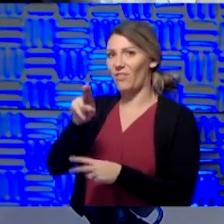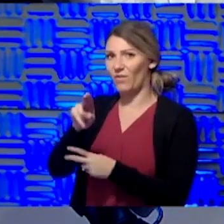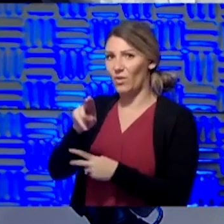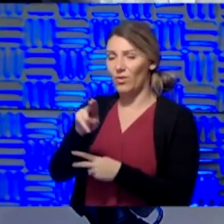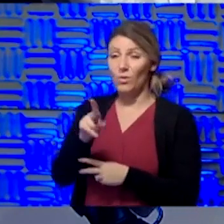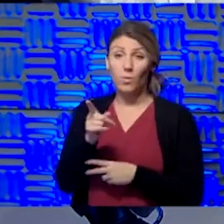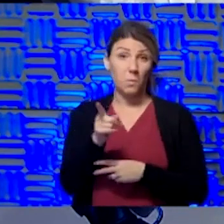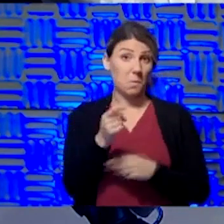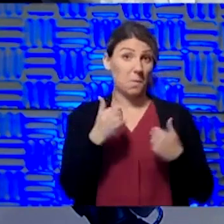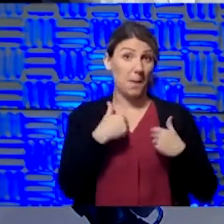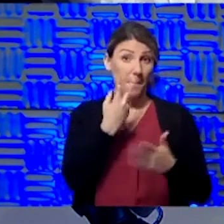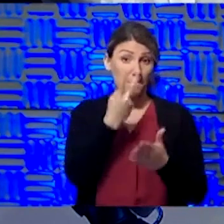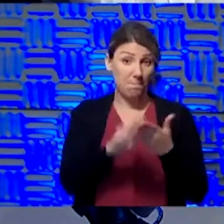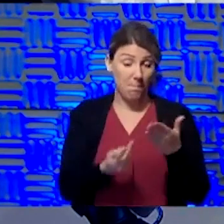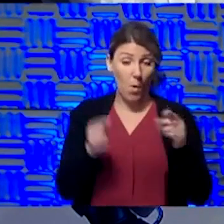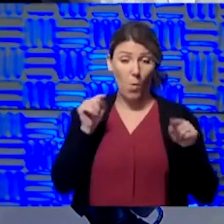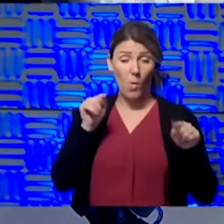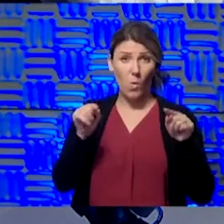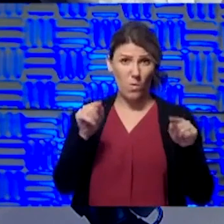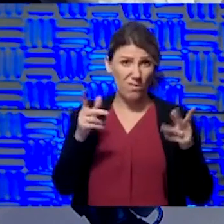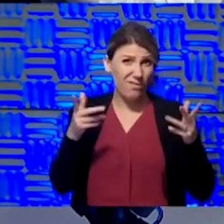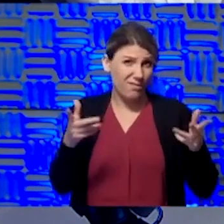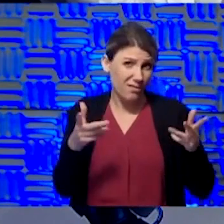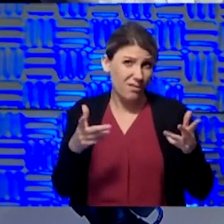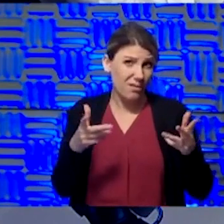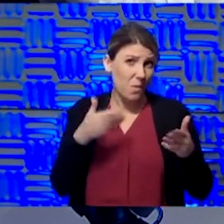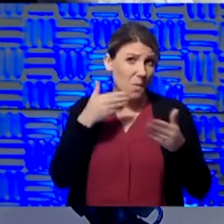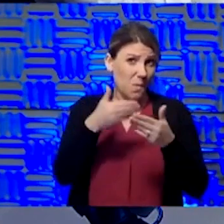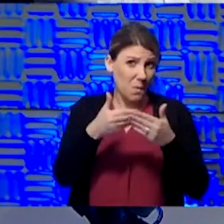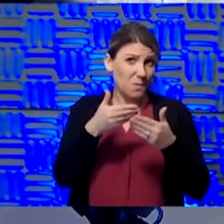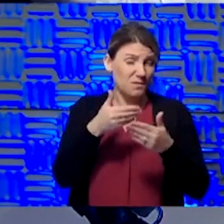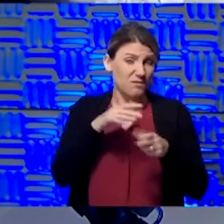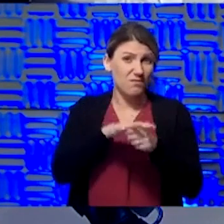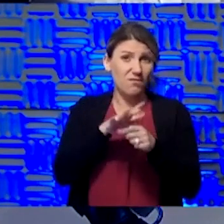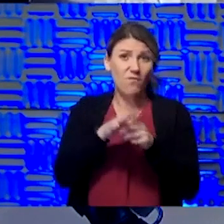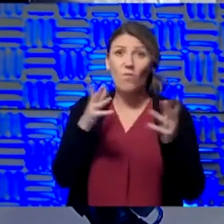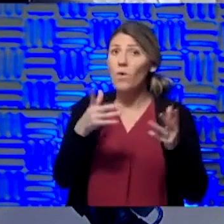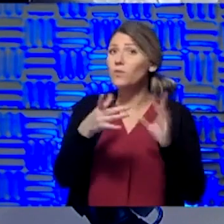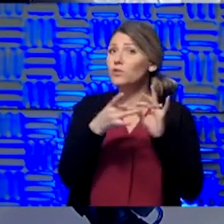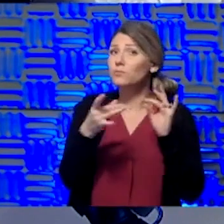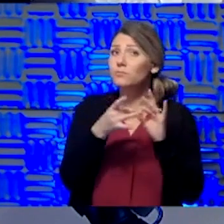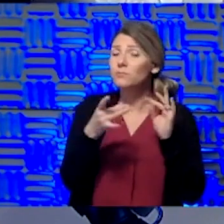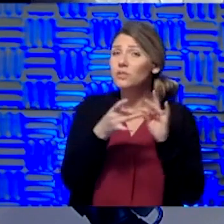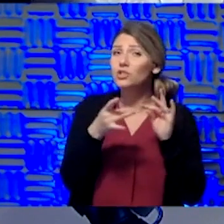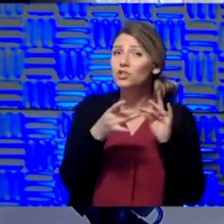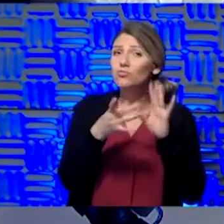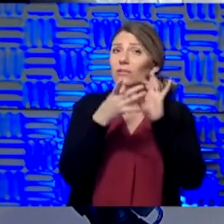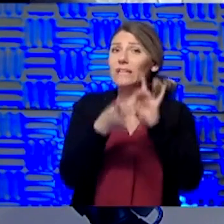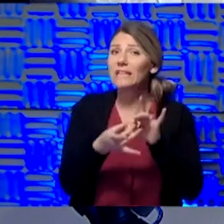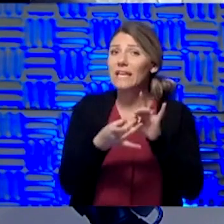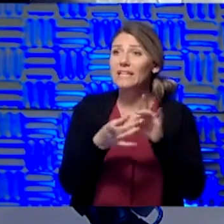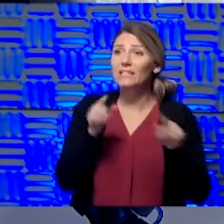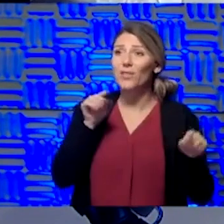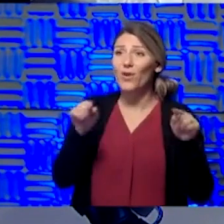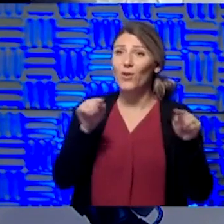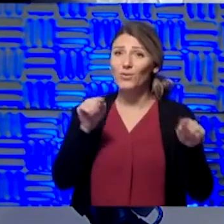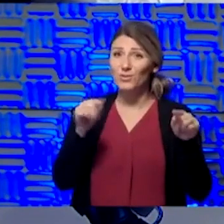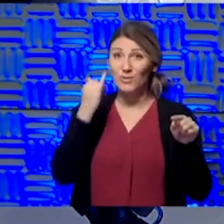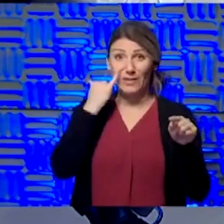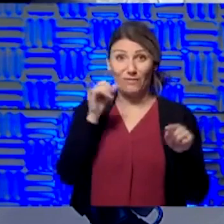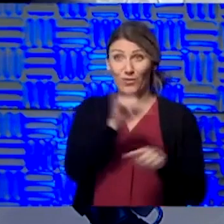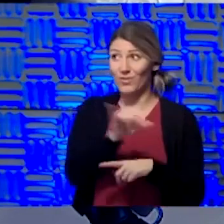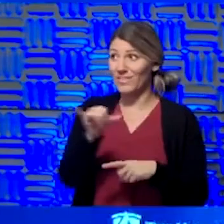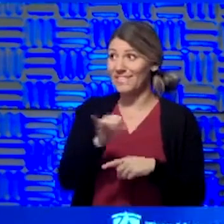reasonably close to each other. Yeah. What would you say to that argument? What would you say to that sentiment that they're basically the same?